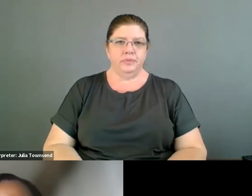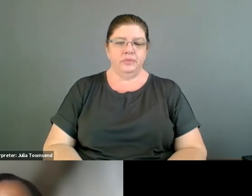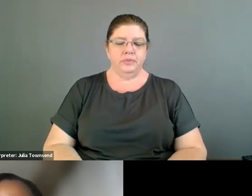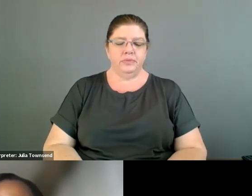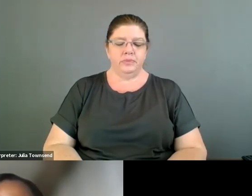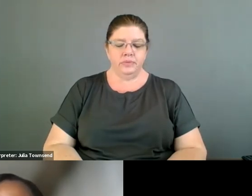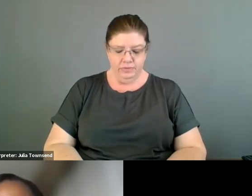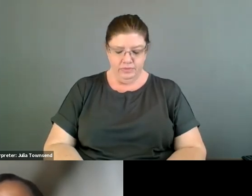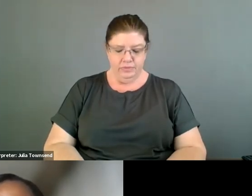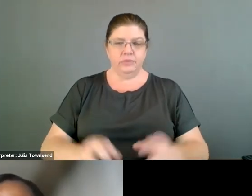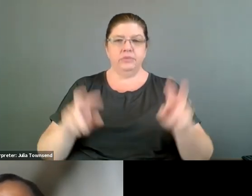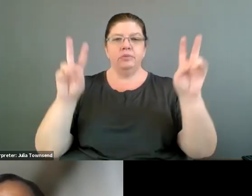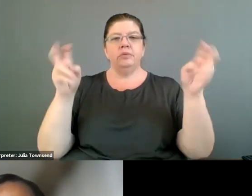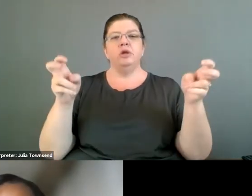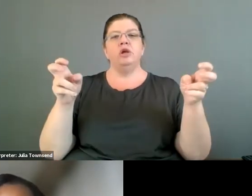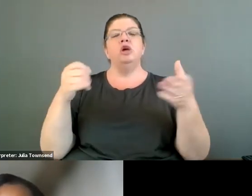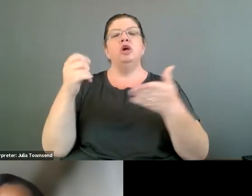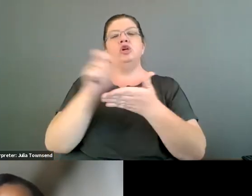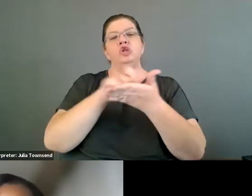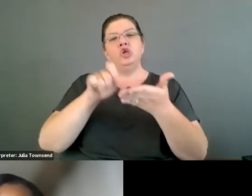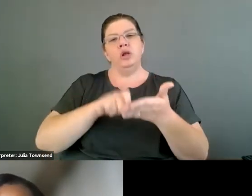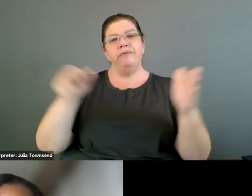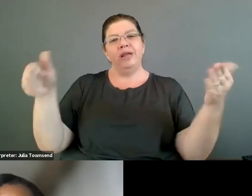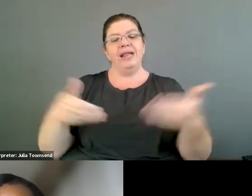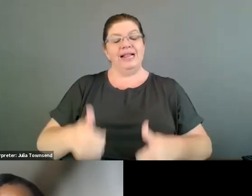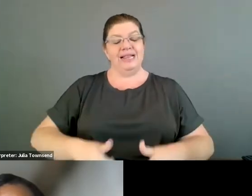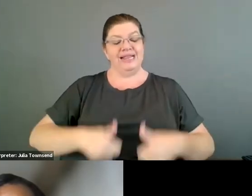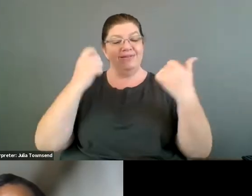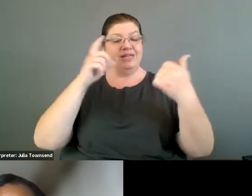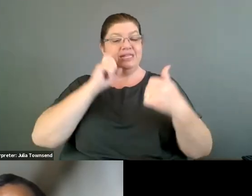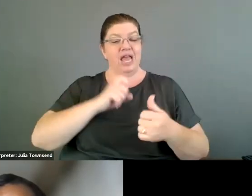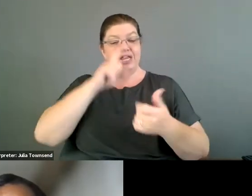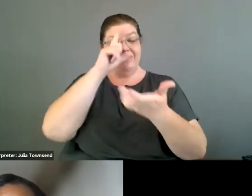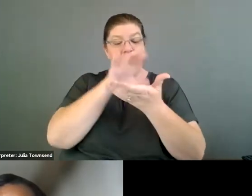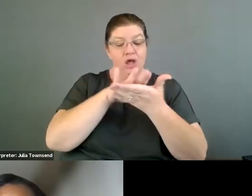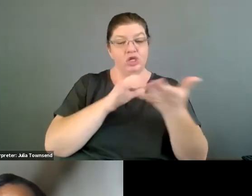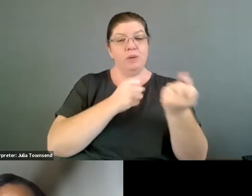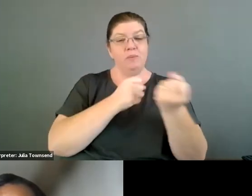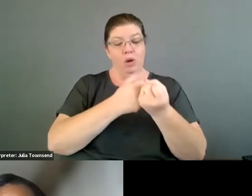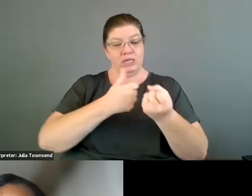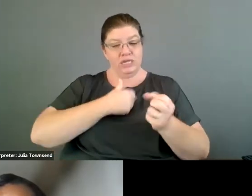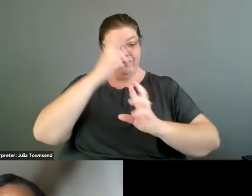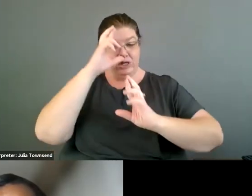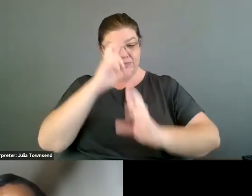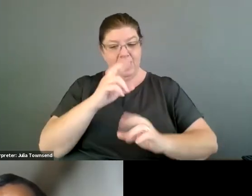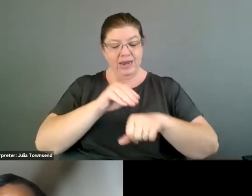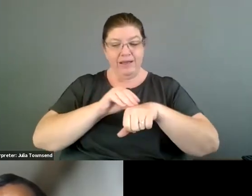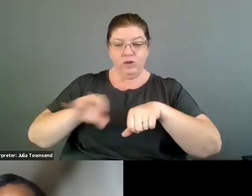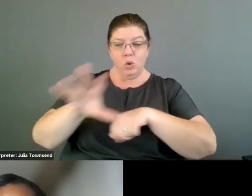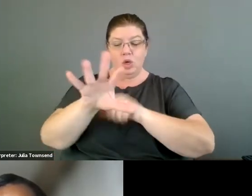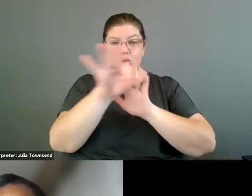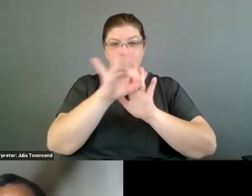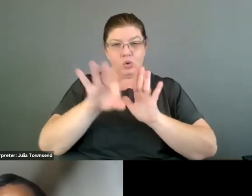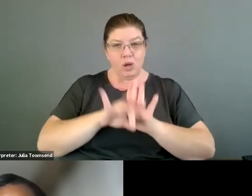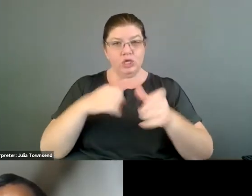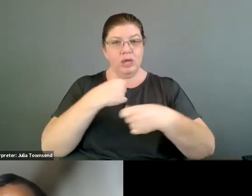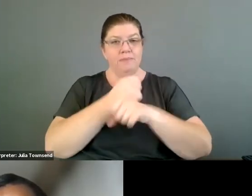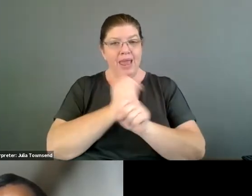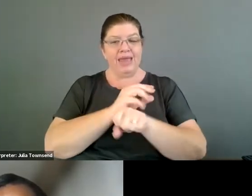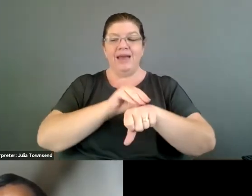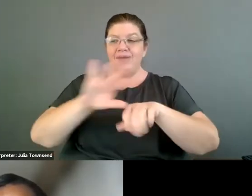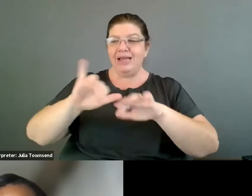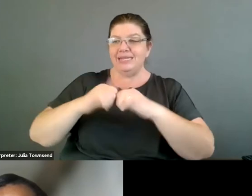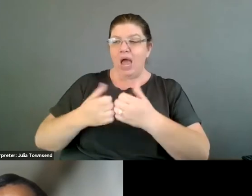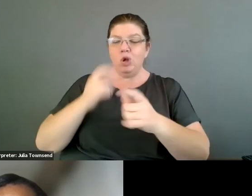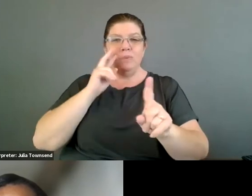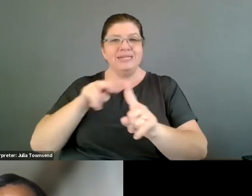So journal invitation, living in accordance with sexual values you hold, support self-respect and deeply influence the choices you make is also affects how you perceive